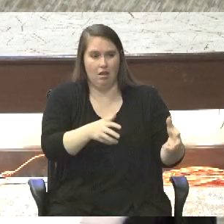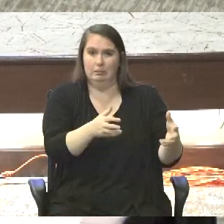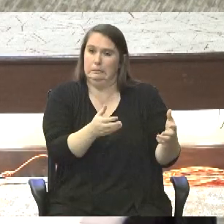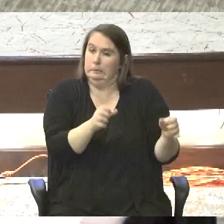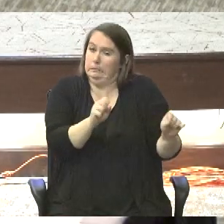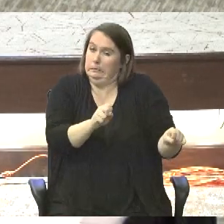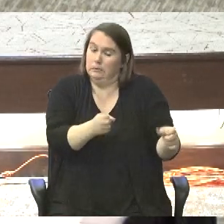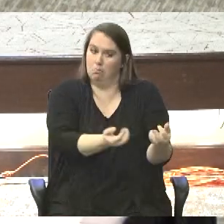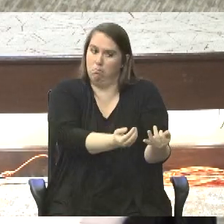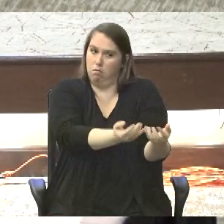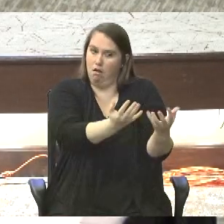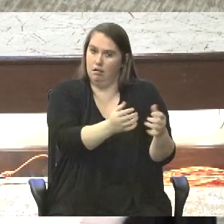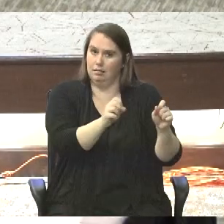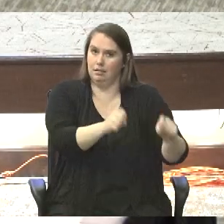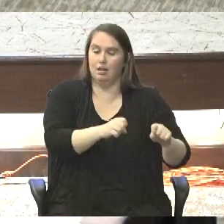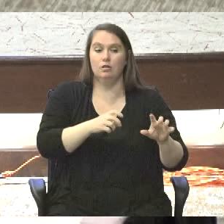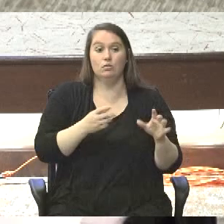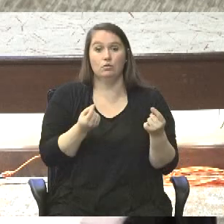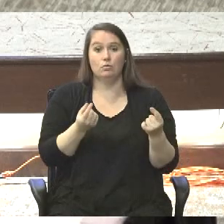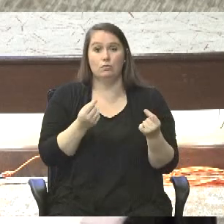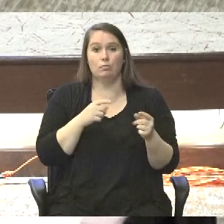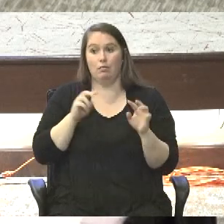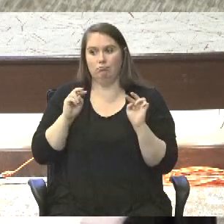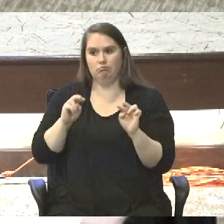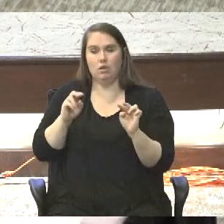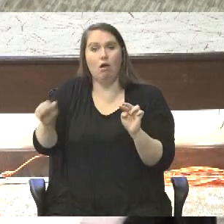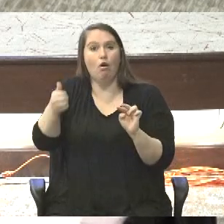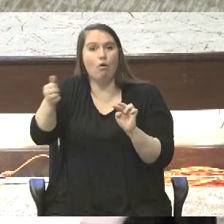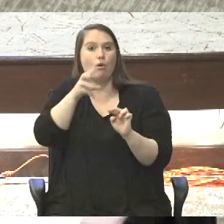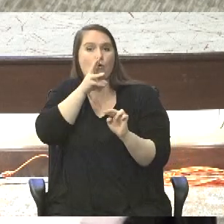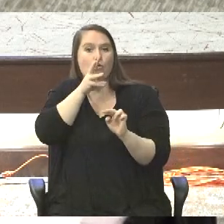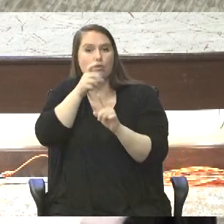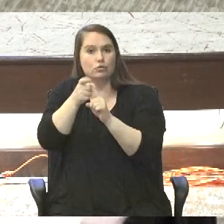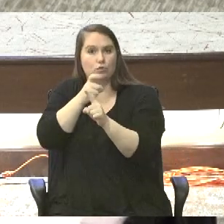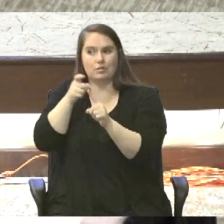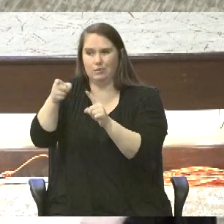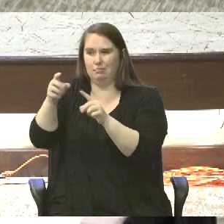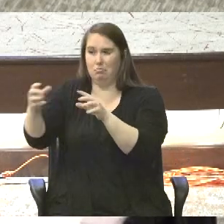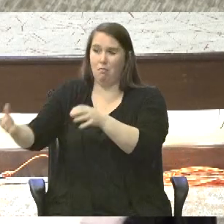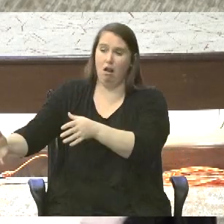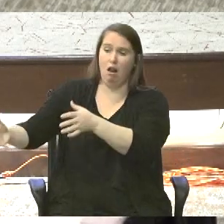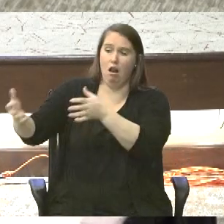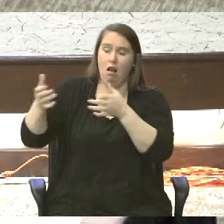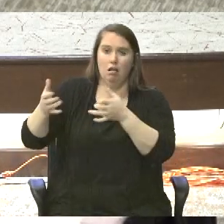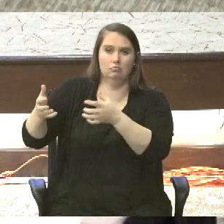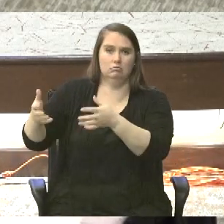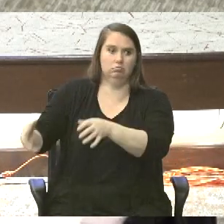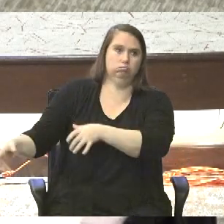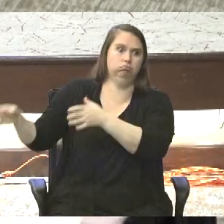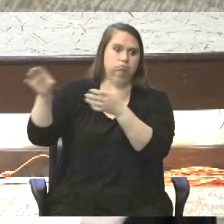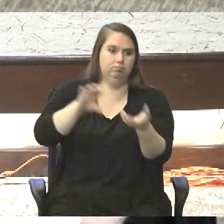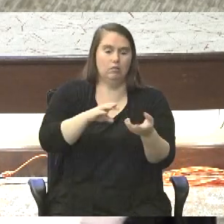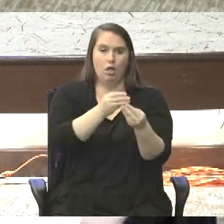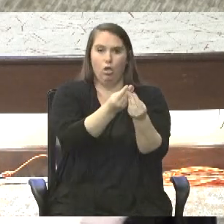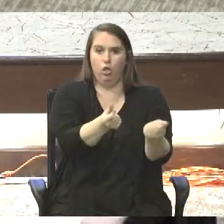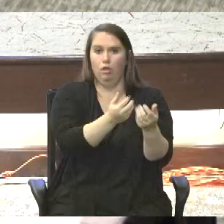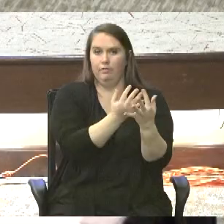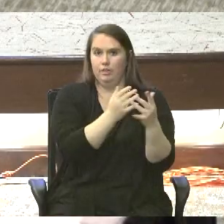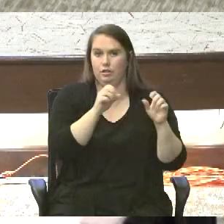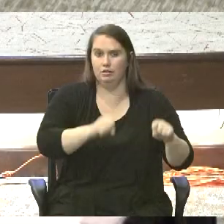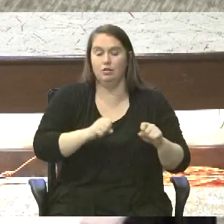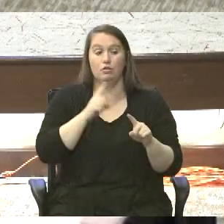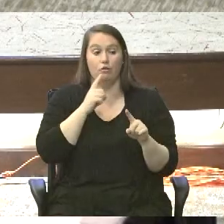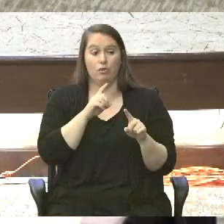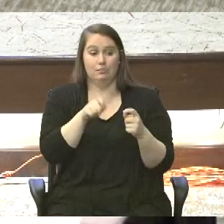is developing an alternative water source. Assistant City Manager Holt has made this a priority as well. And so looking at potentially, for instance,